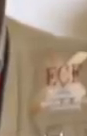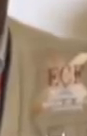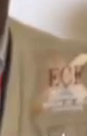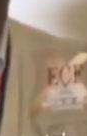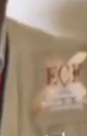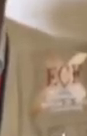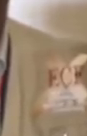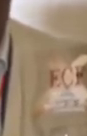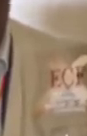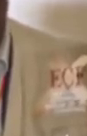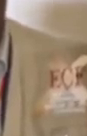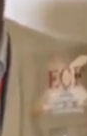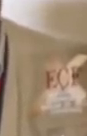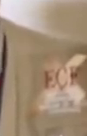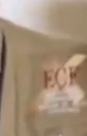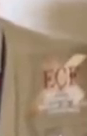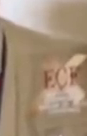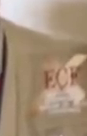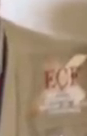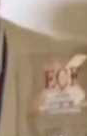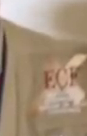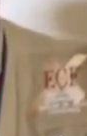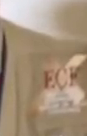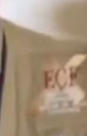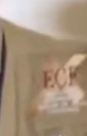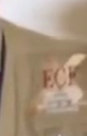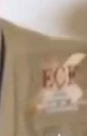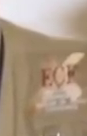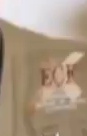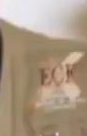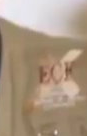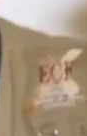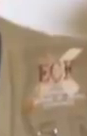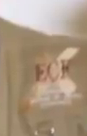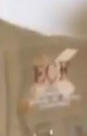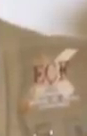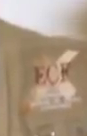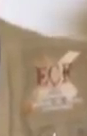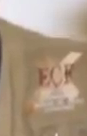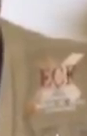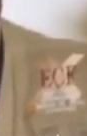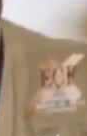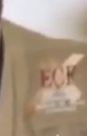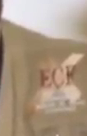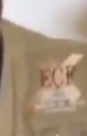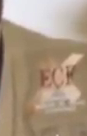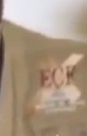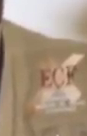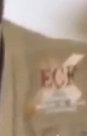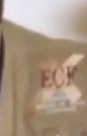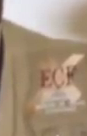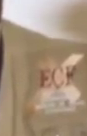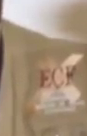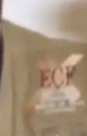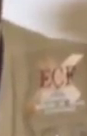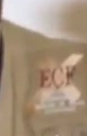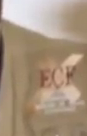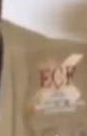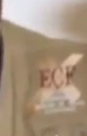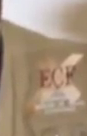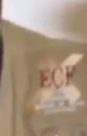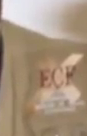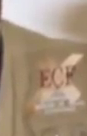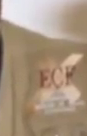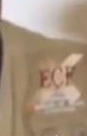Yes, whether you use the fingerprint, that fingerprint is a specific place where it should lie. Now, some people,